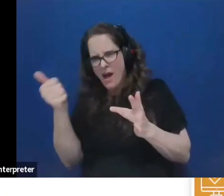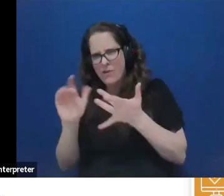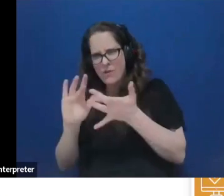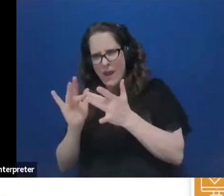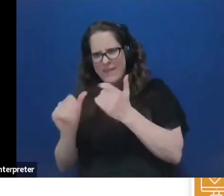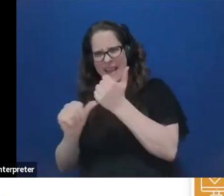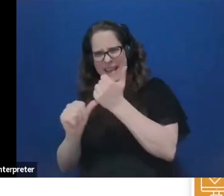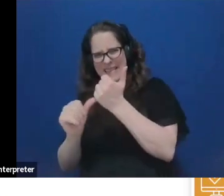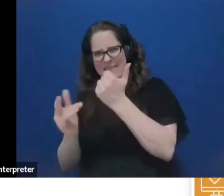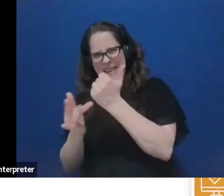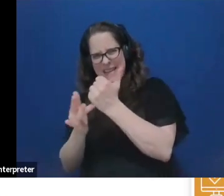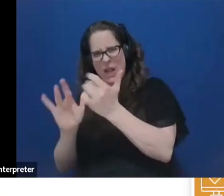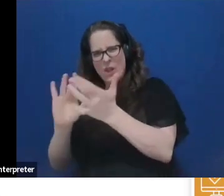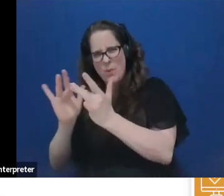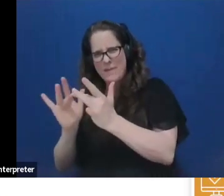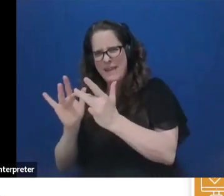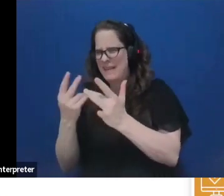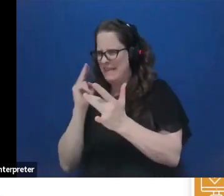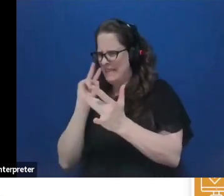assistive technology site.